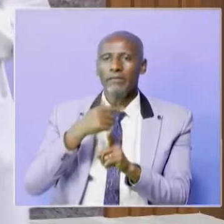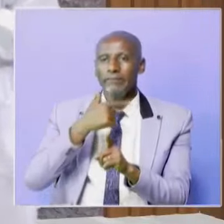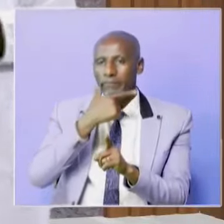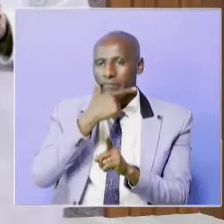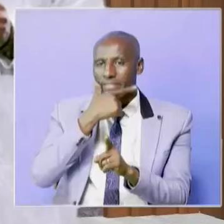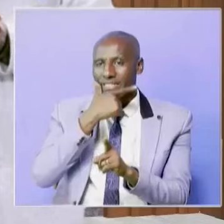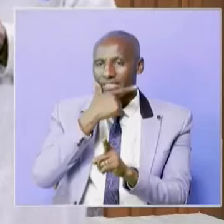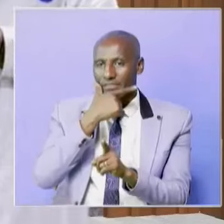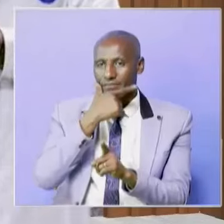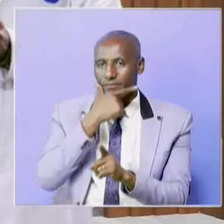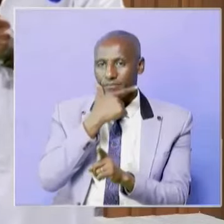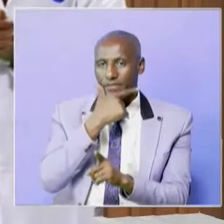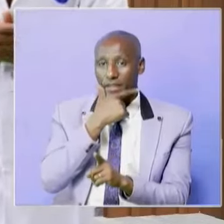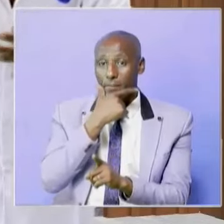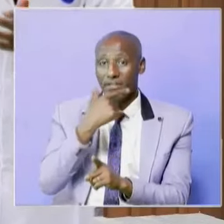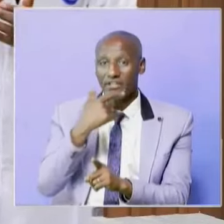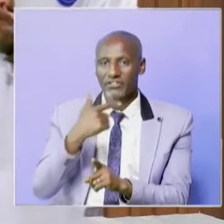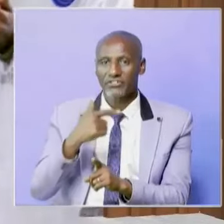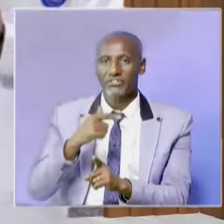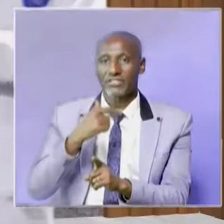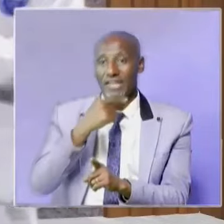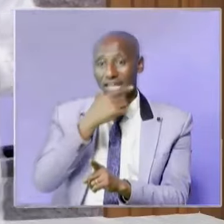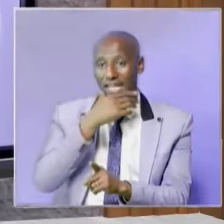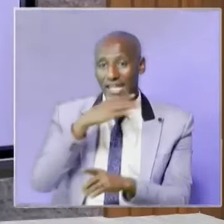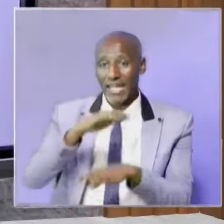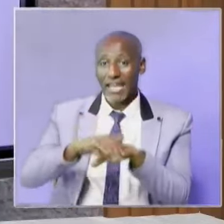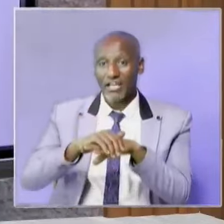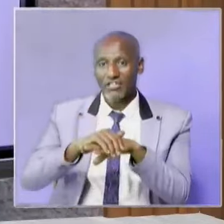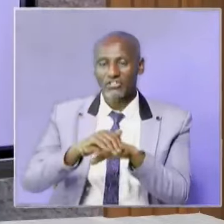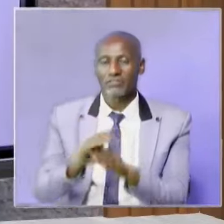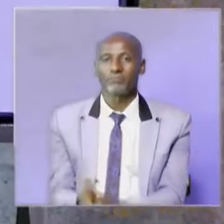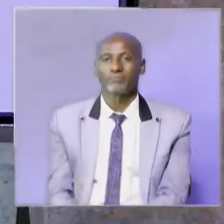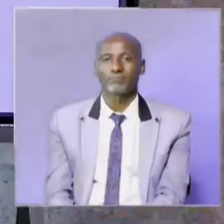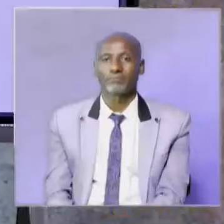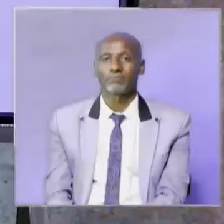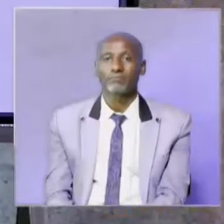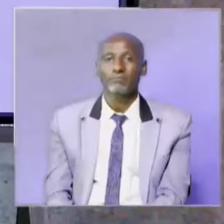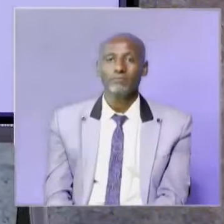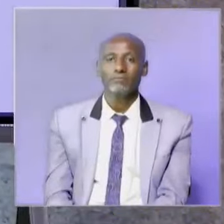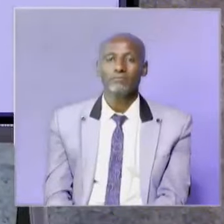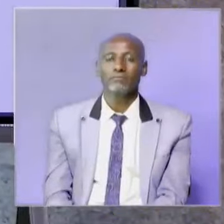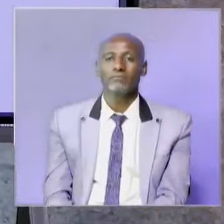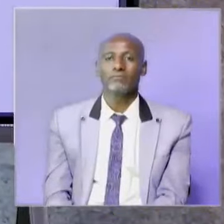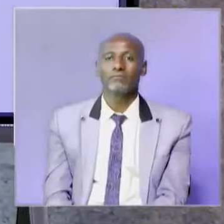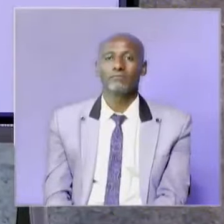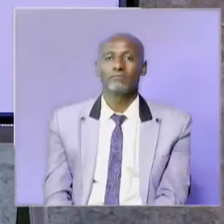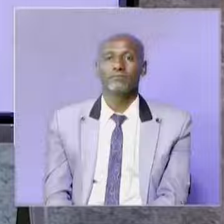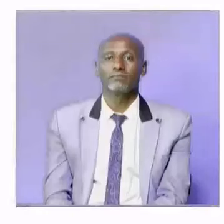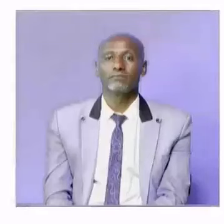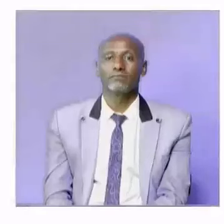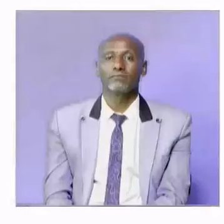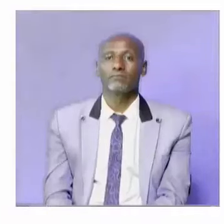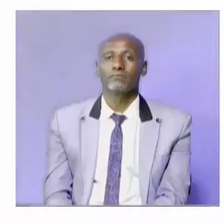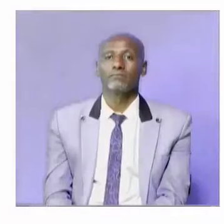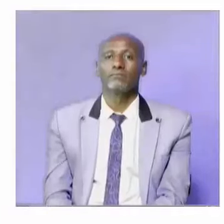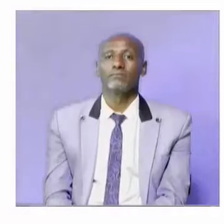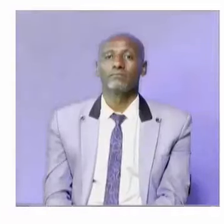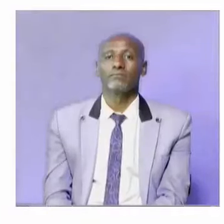British English. Okay? Nice students. Come on. Let's go to the next point here. What about if someone